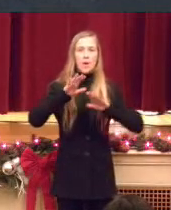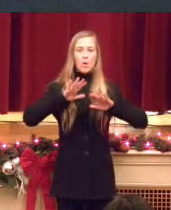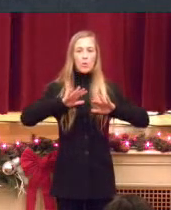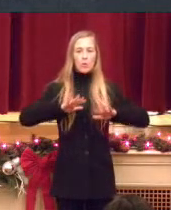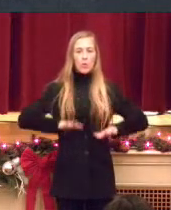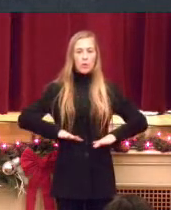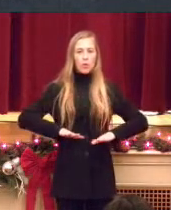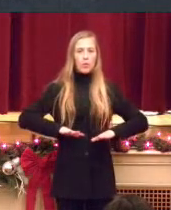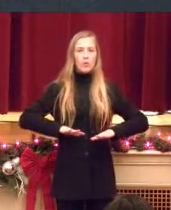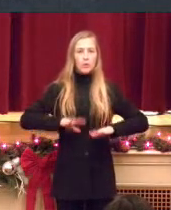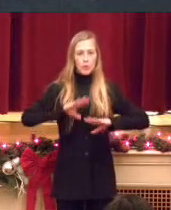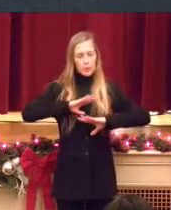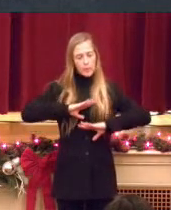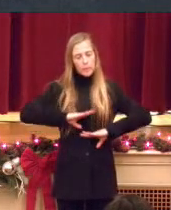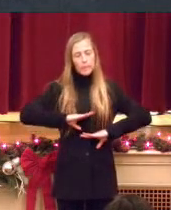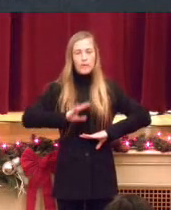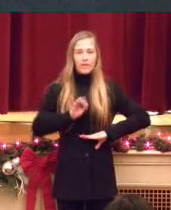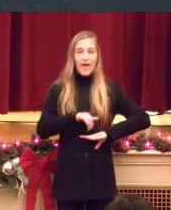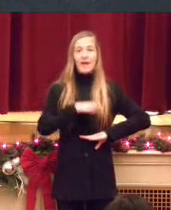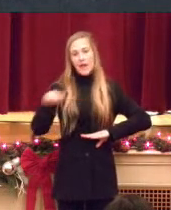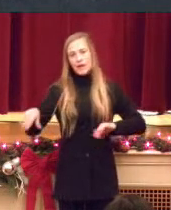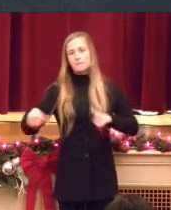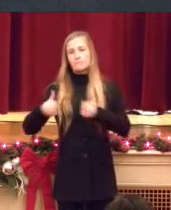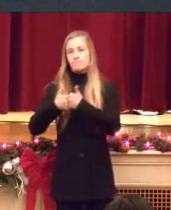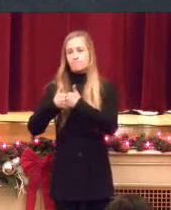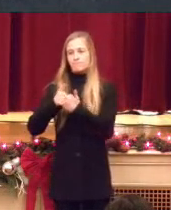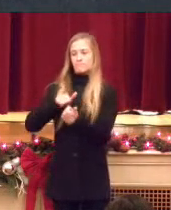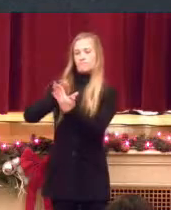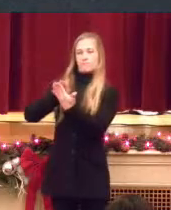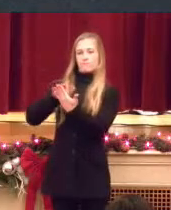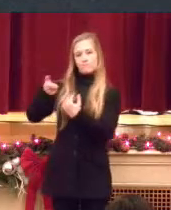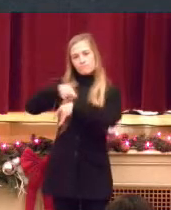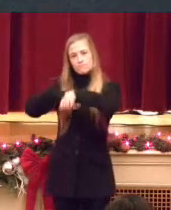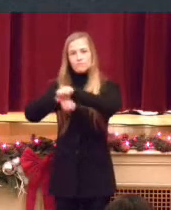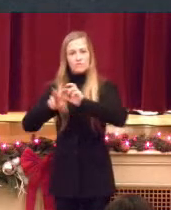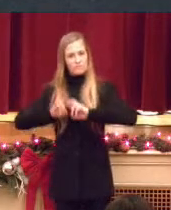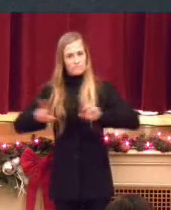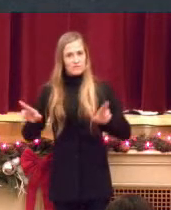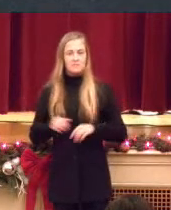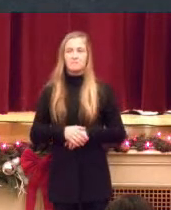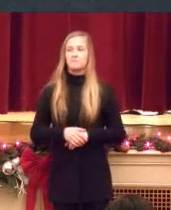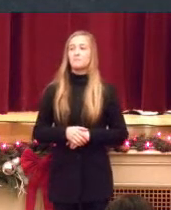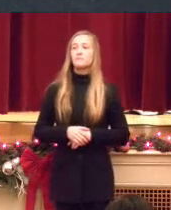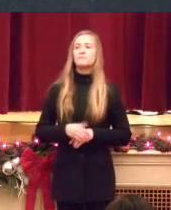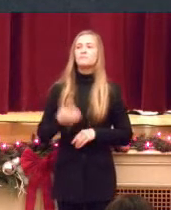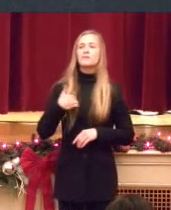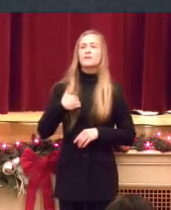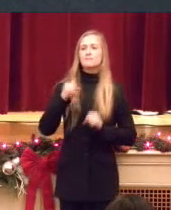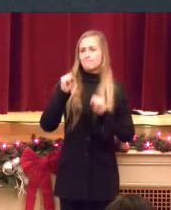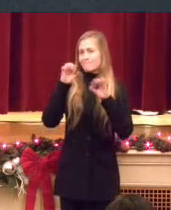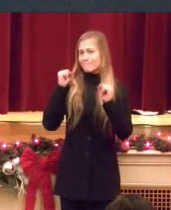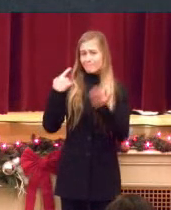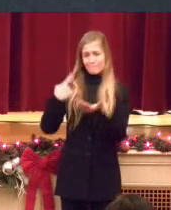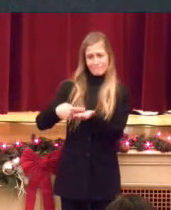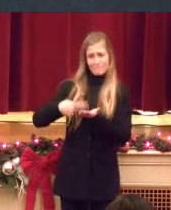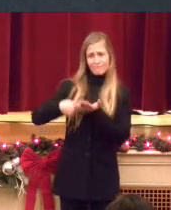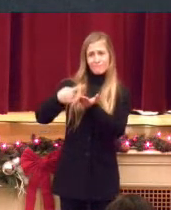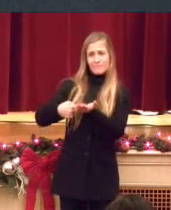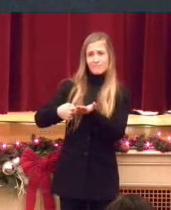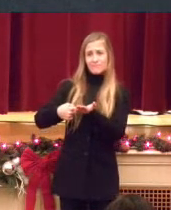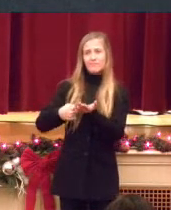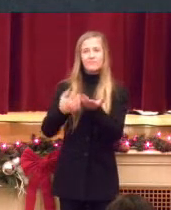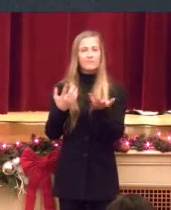the team address the challenges that those children face. I had an amazing conversation. I just feel